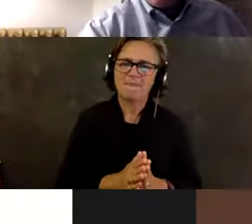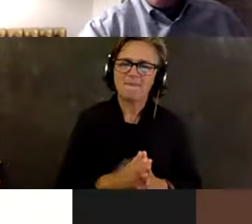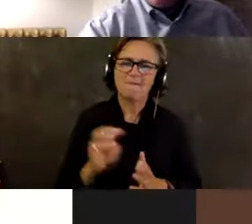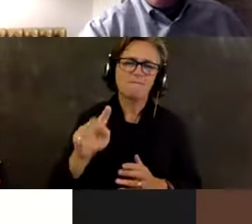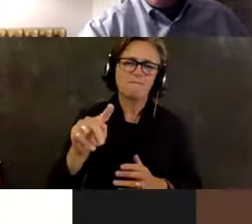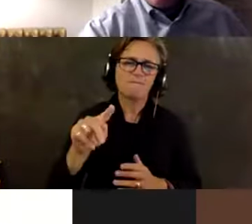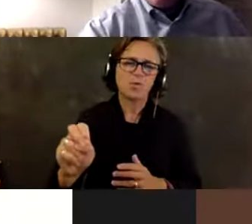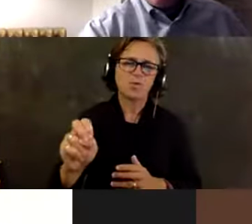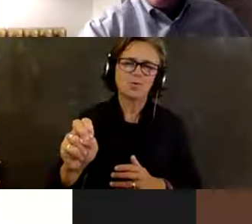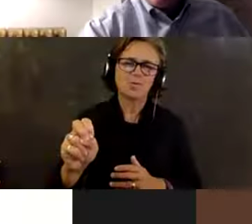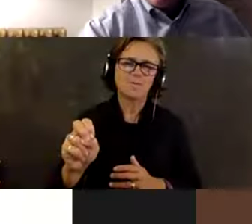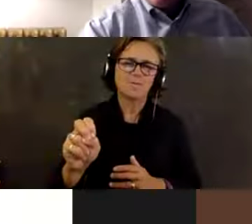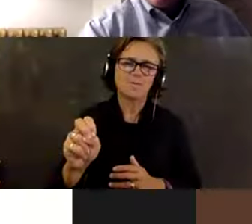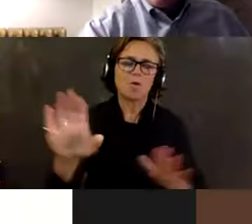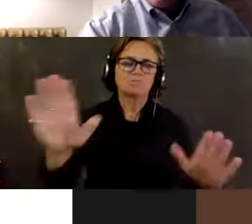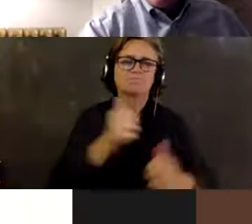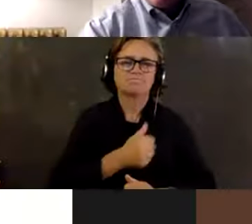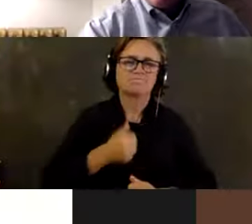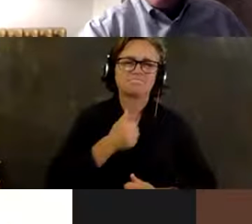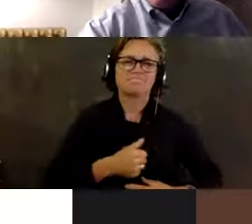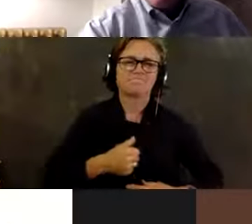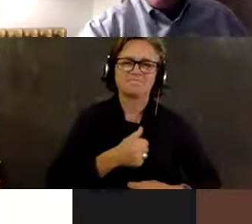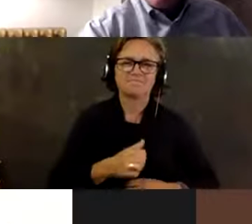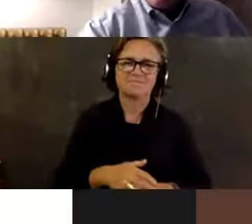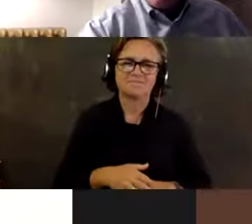You have to unmute yourself, Rohan.